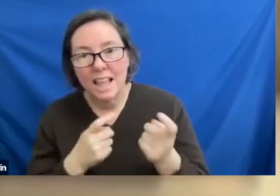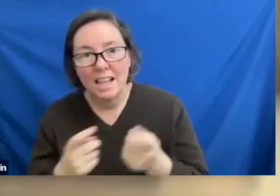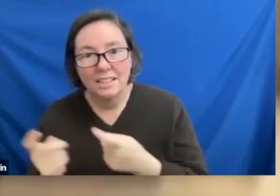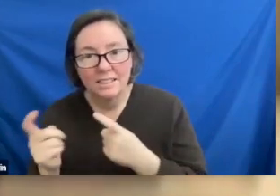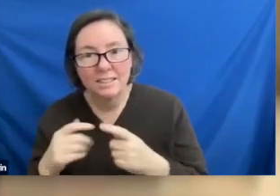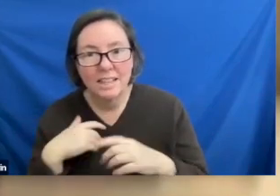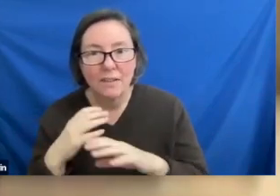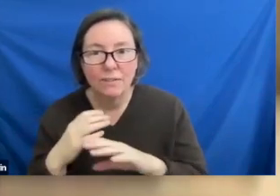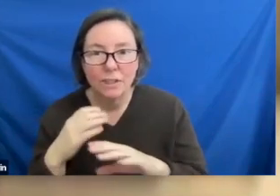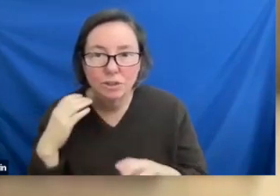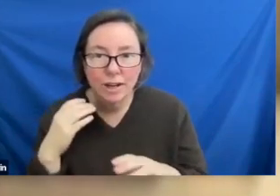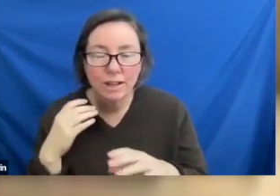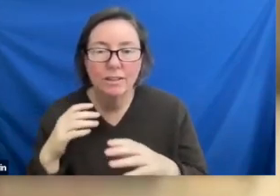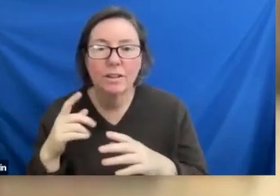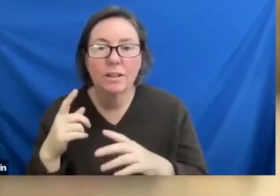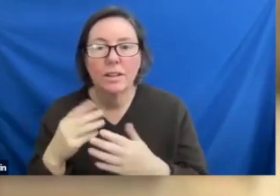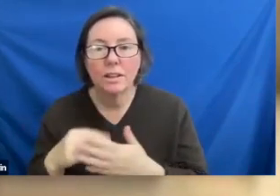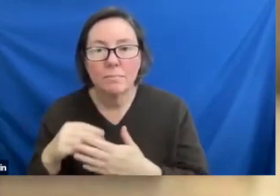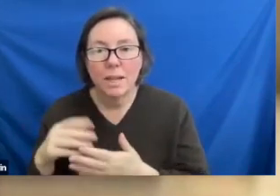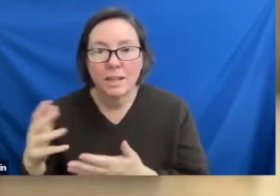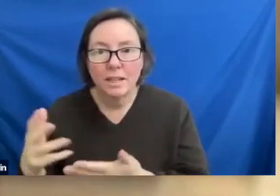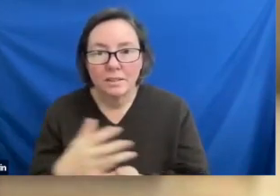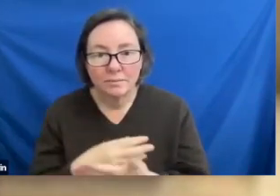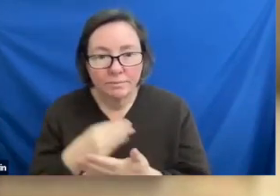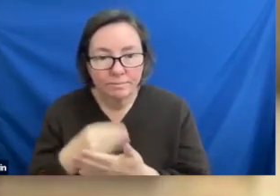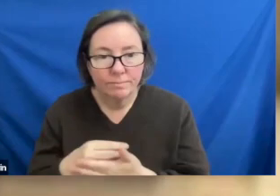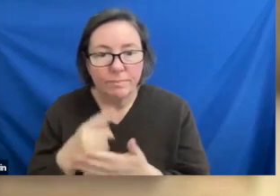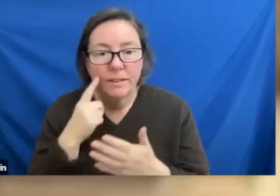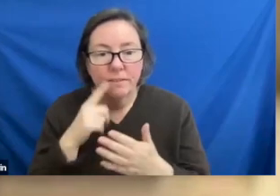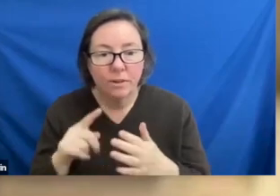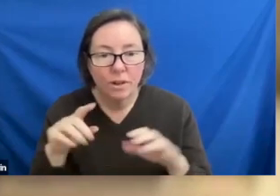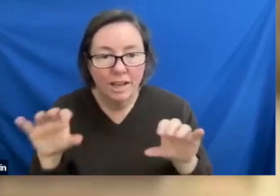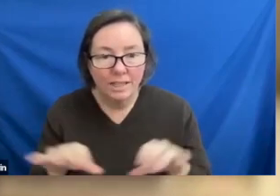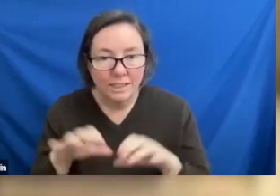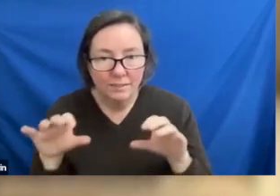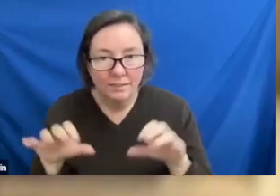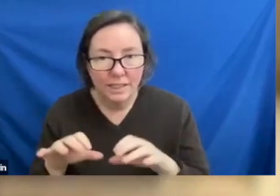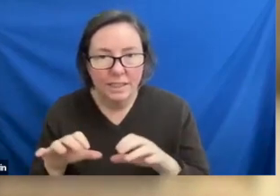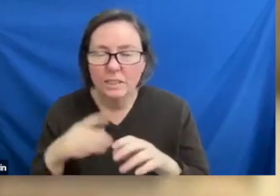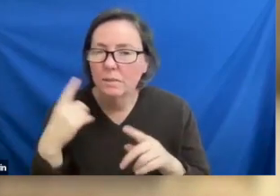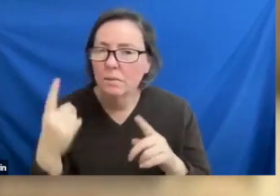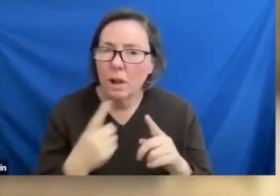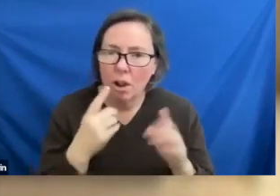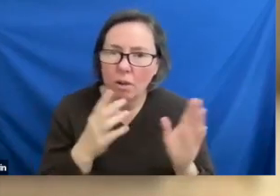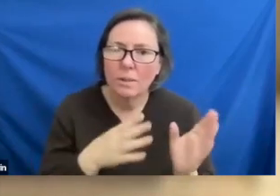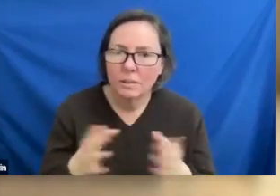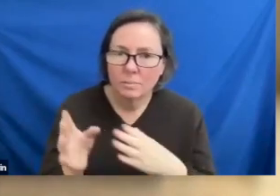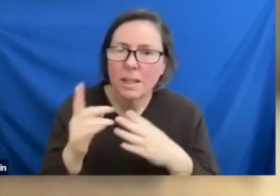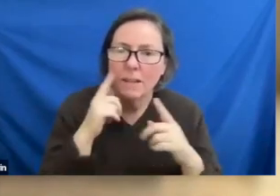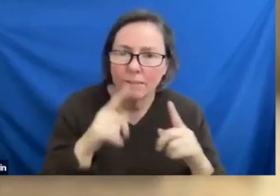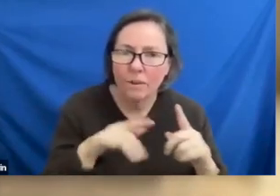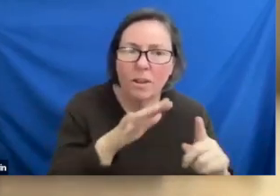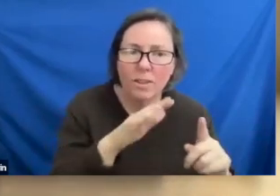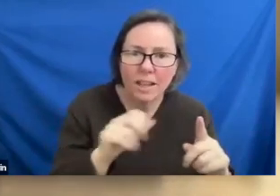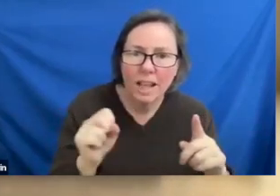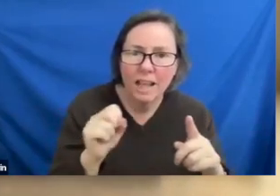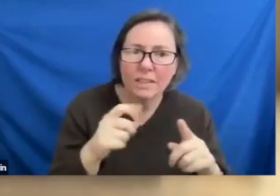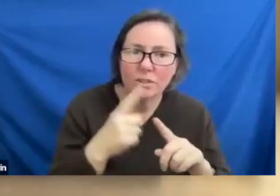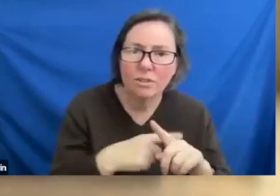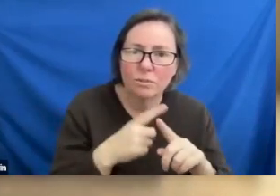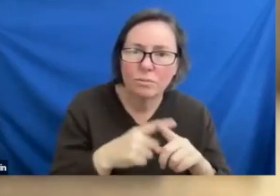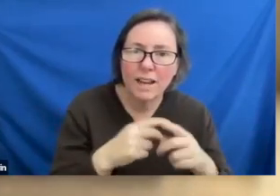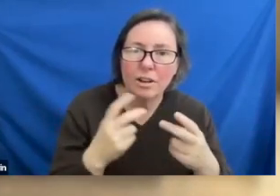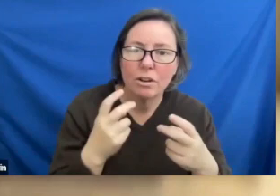skates, and that money is used for activities. We had always planned for the youth at the CAS to rent